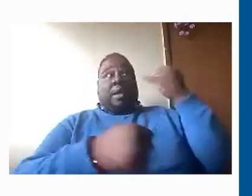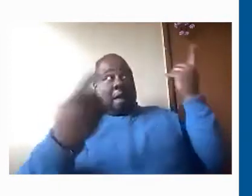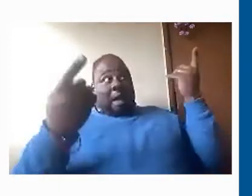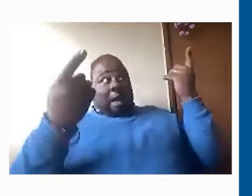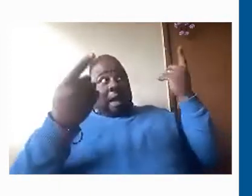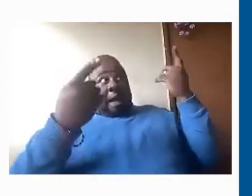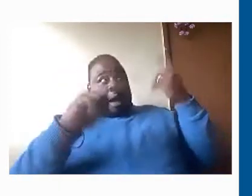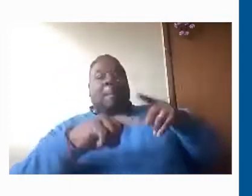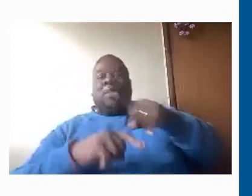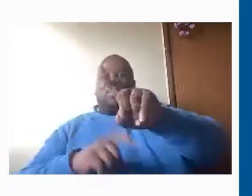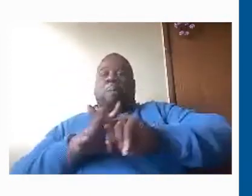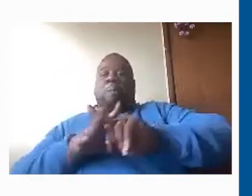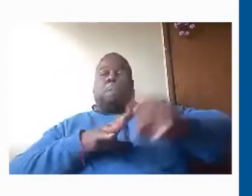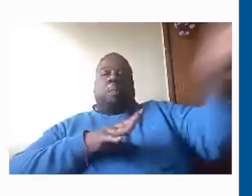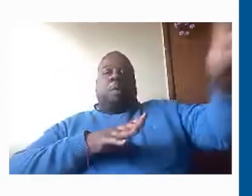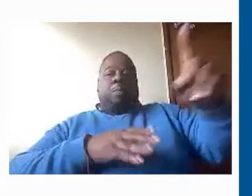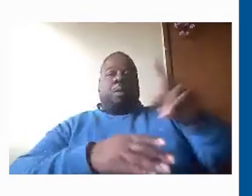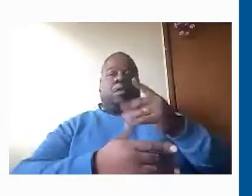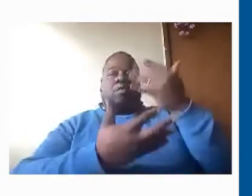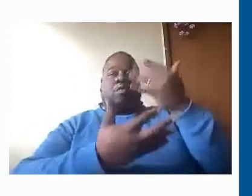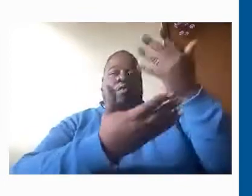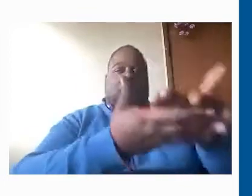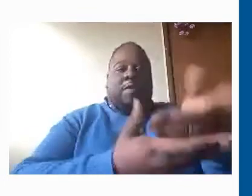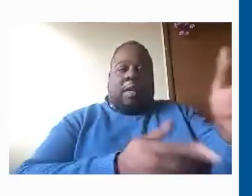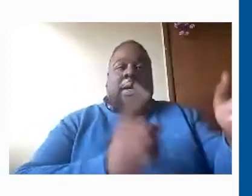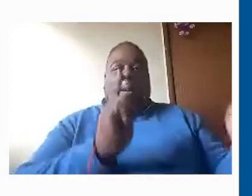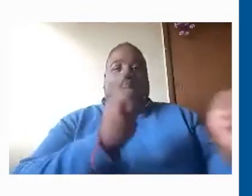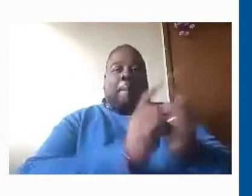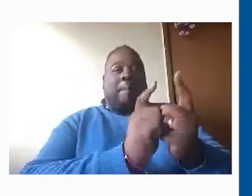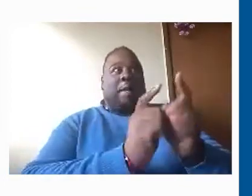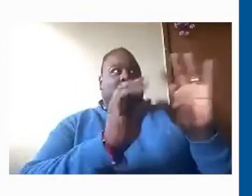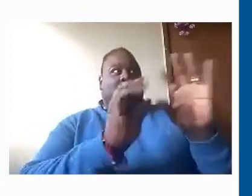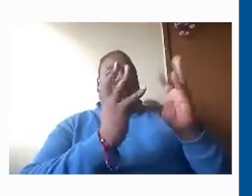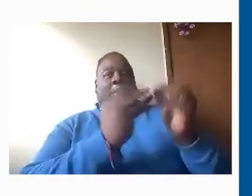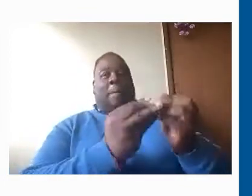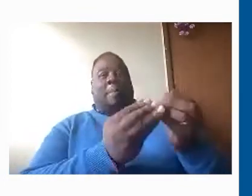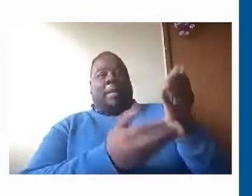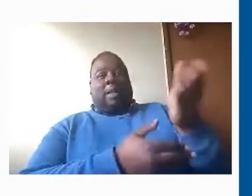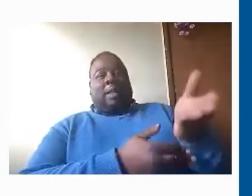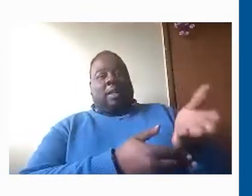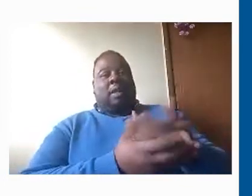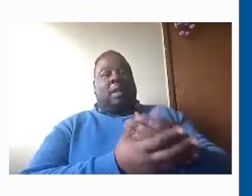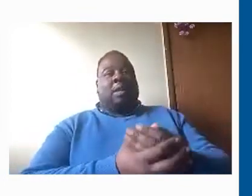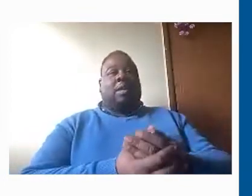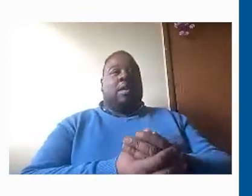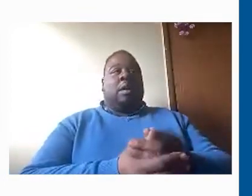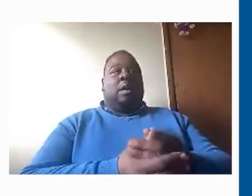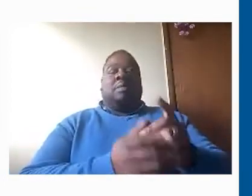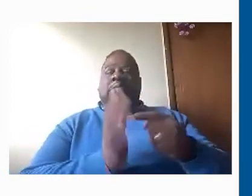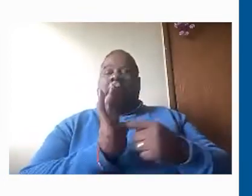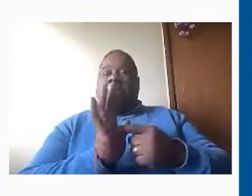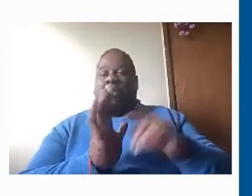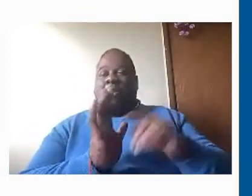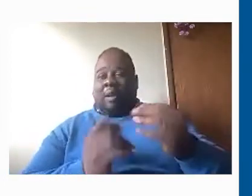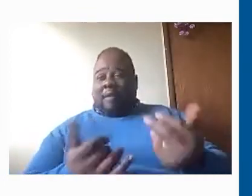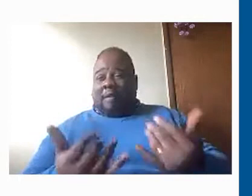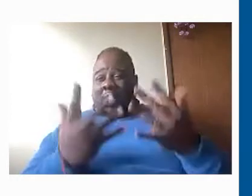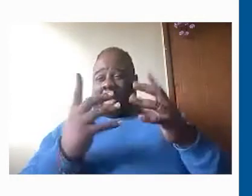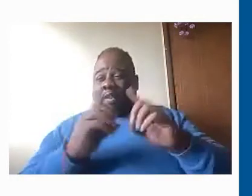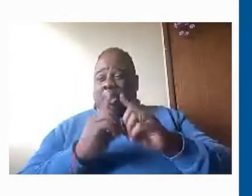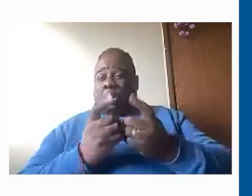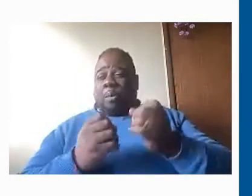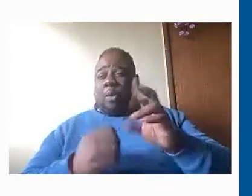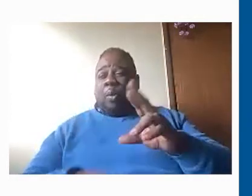first responders, those who are going to be helpful, like fire department or the police department during that type of